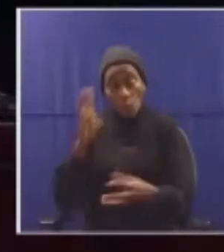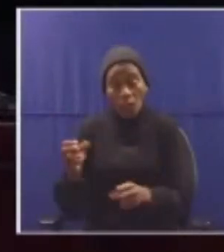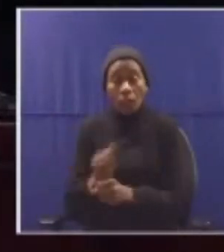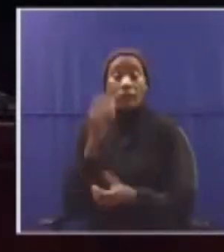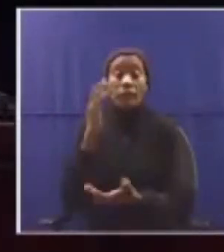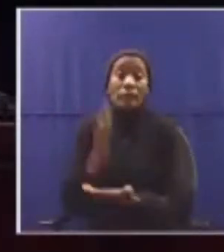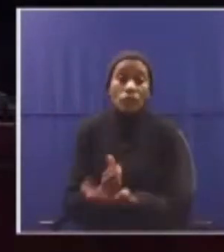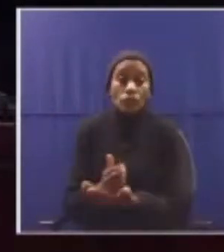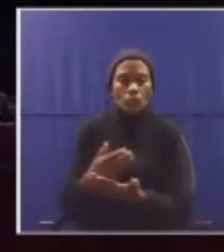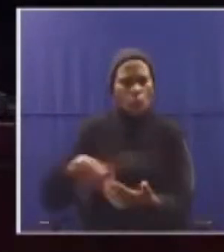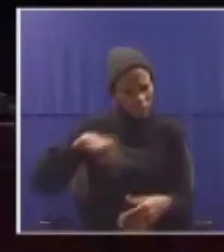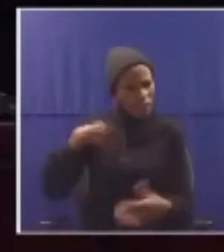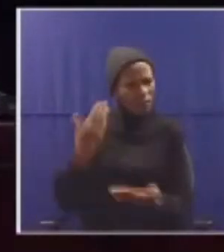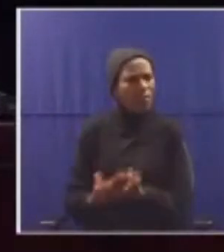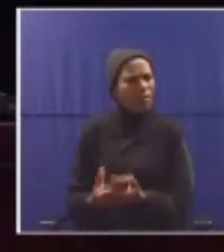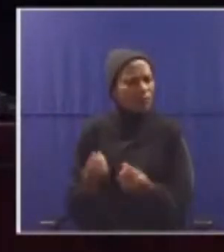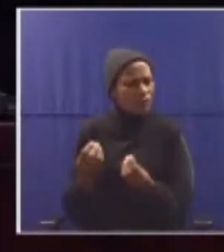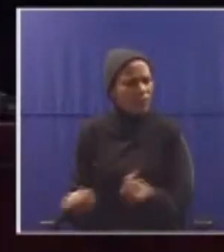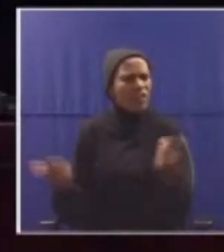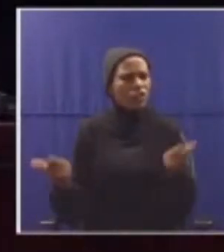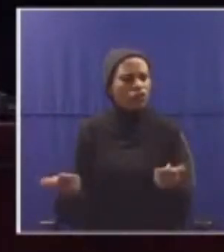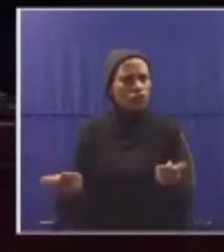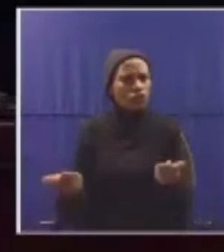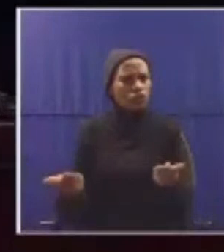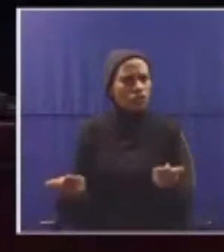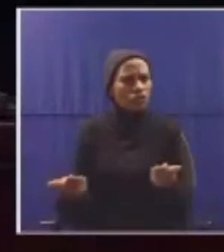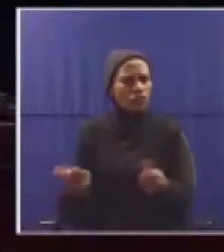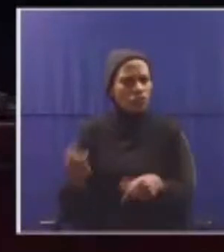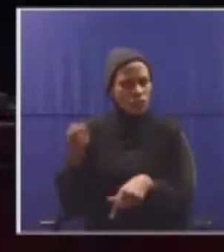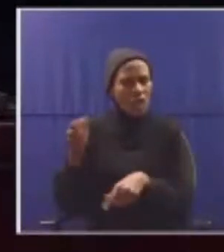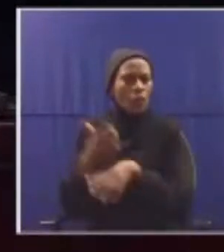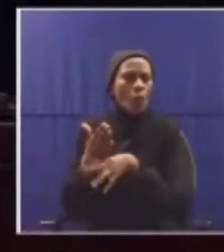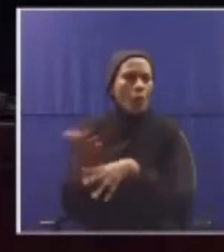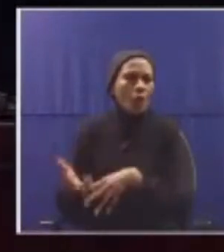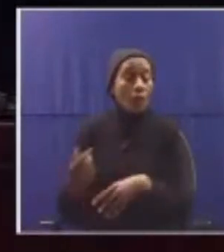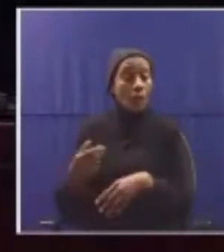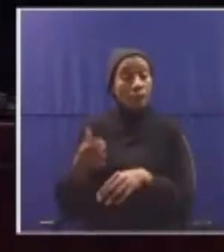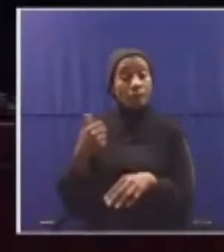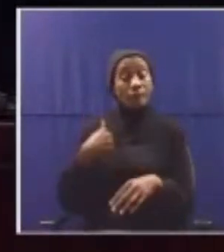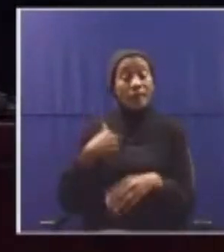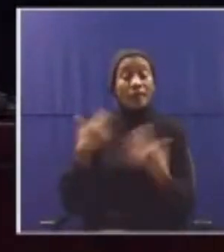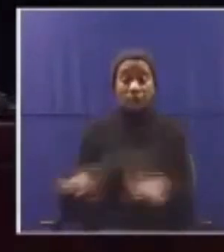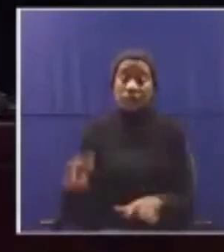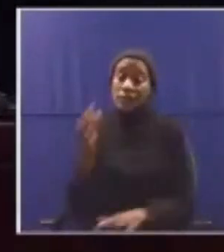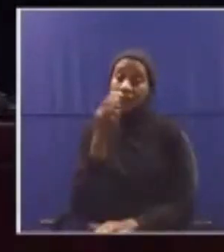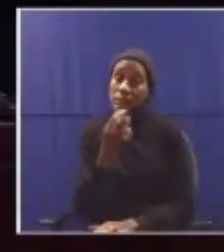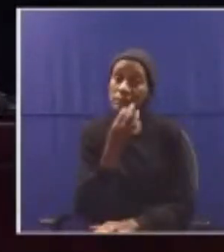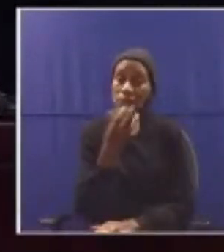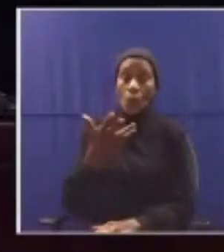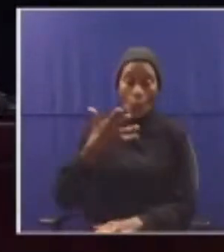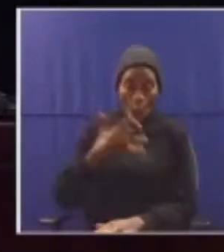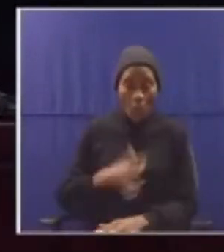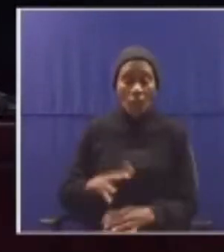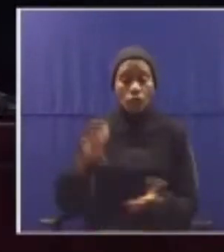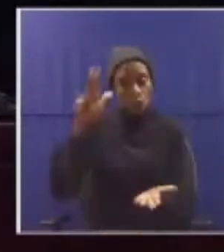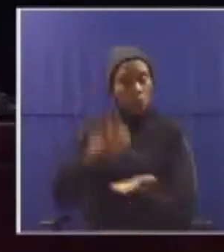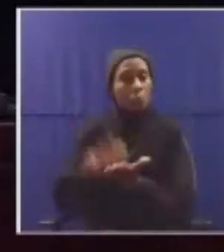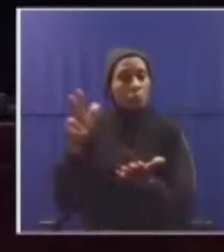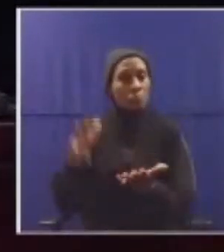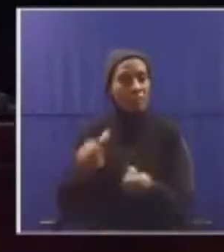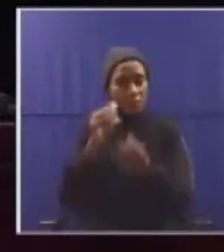we can complete this mission. As I said earlier, you'll recall I said we want them to adopt a